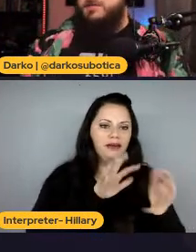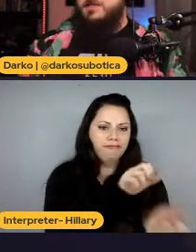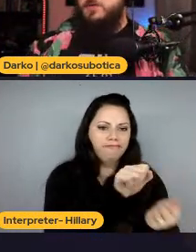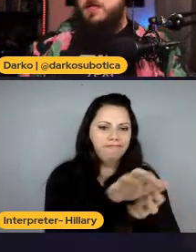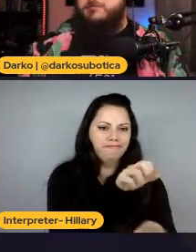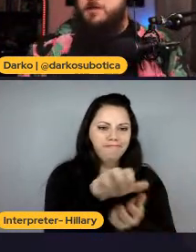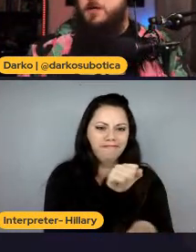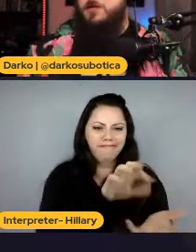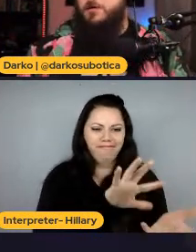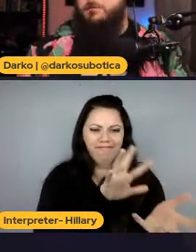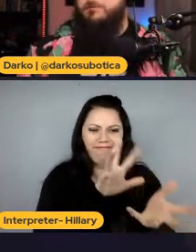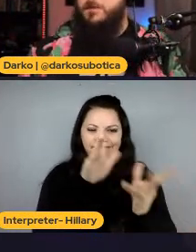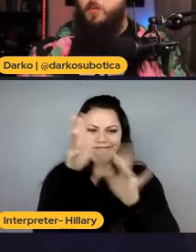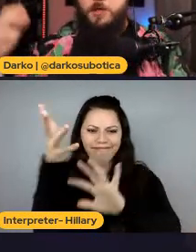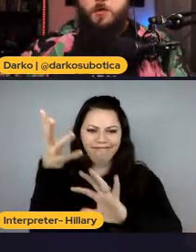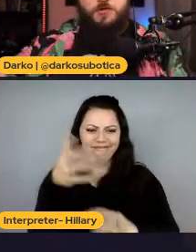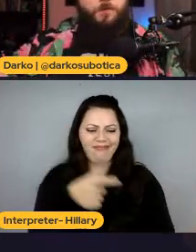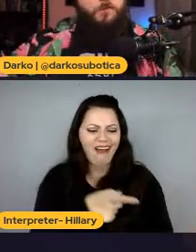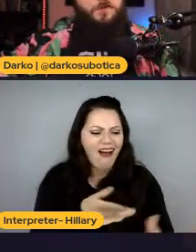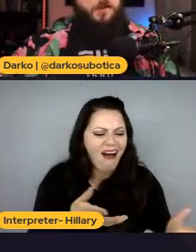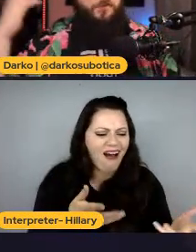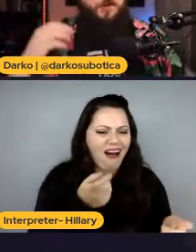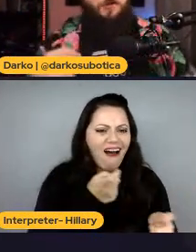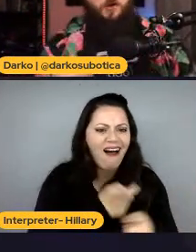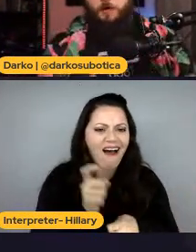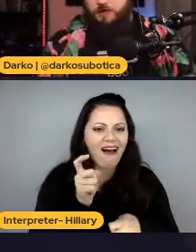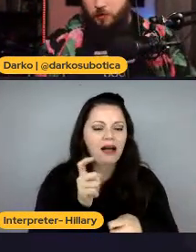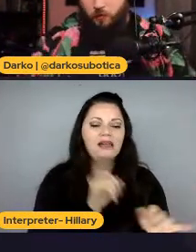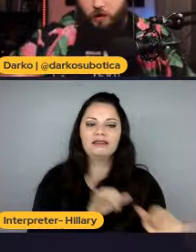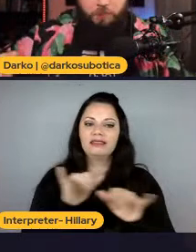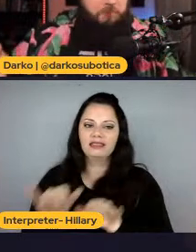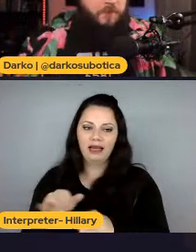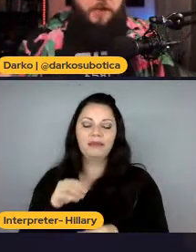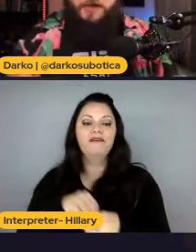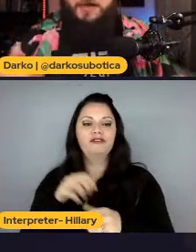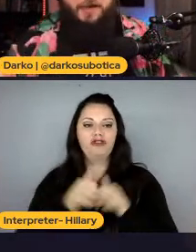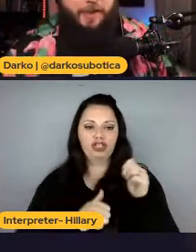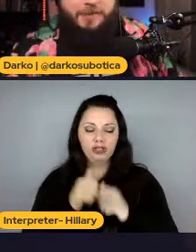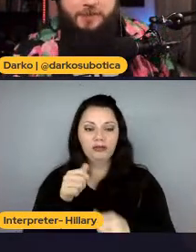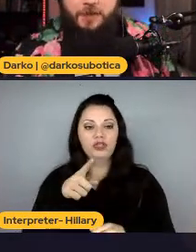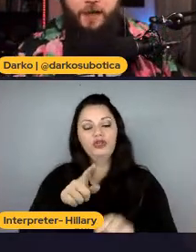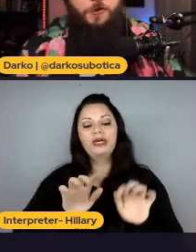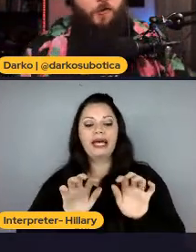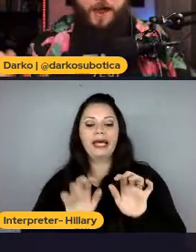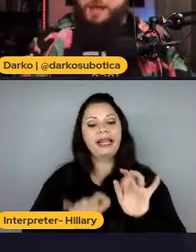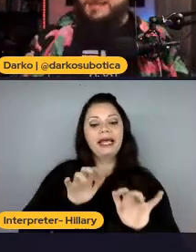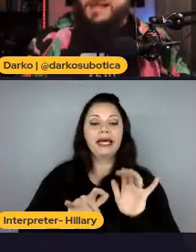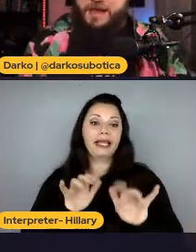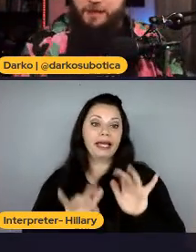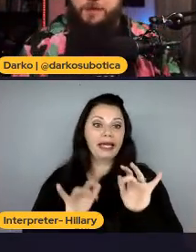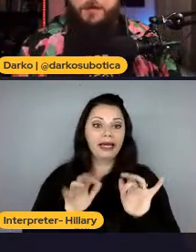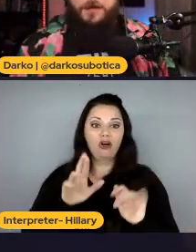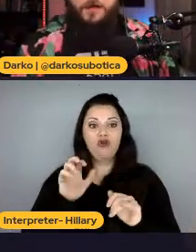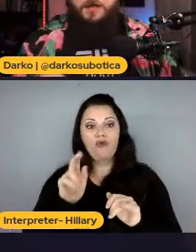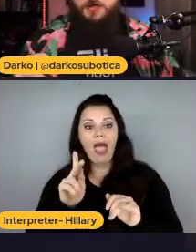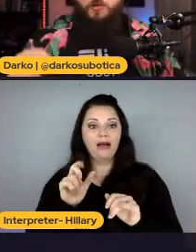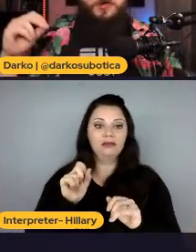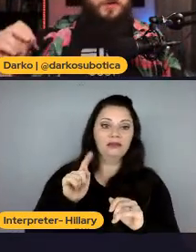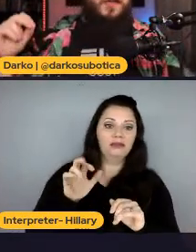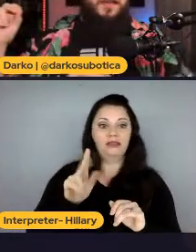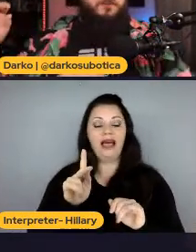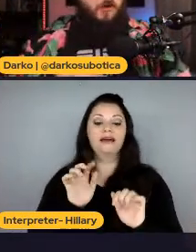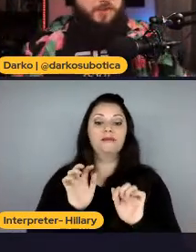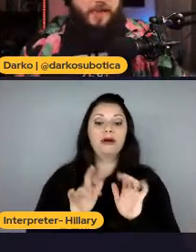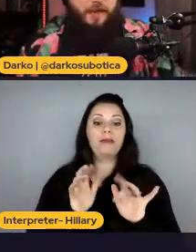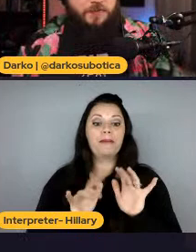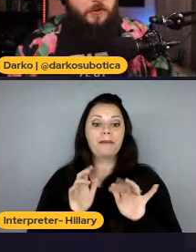The same is with infrastructure. When you used to provision infrastructure with your clickety-clicks and your racking and stacking, you were